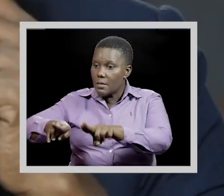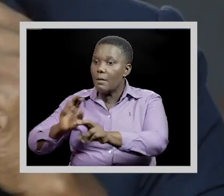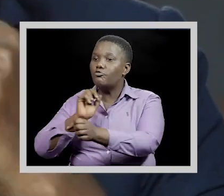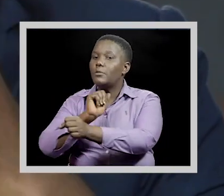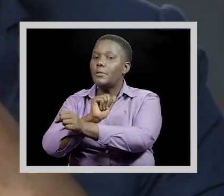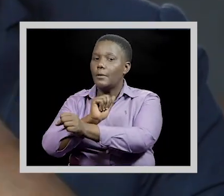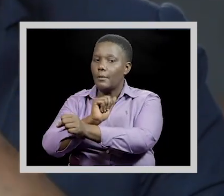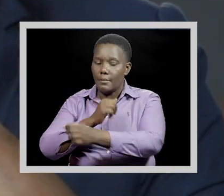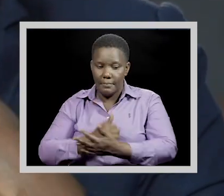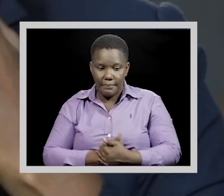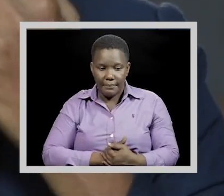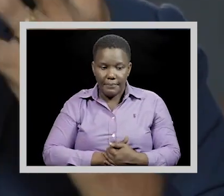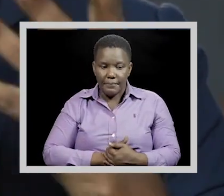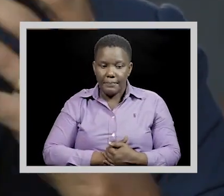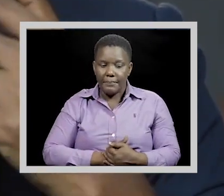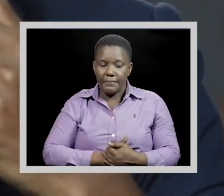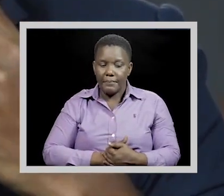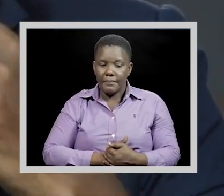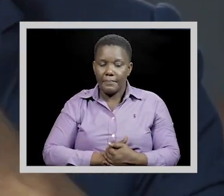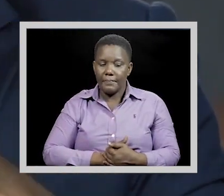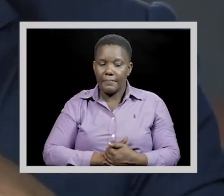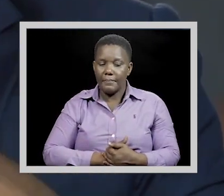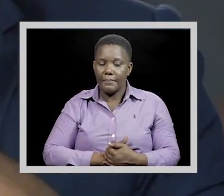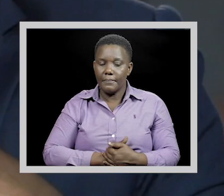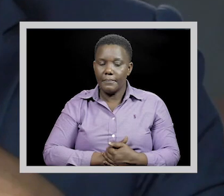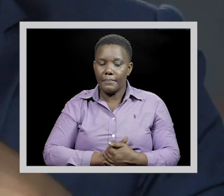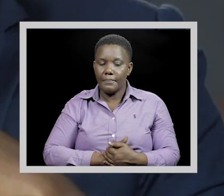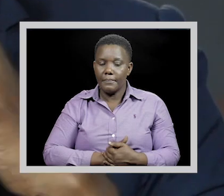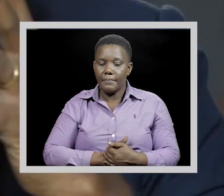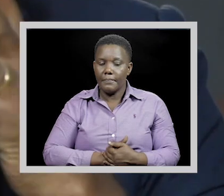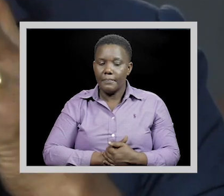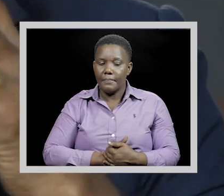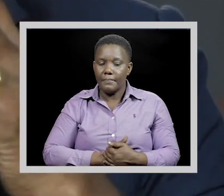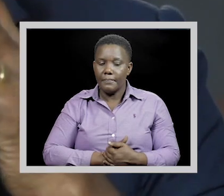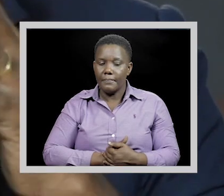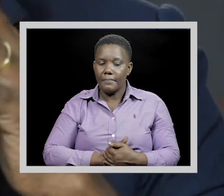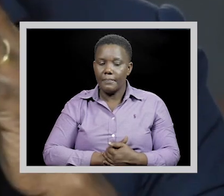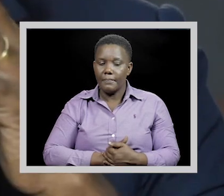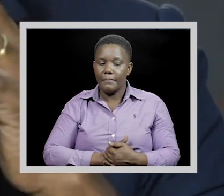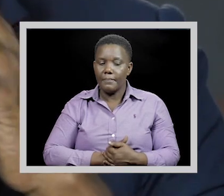But still, there are so many sentences that have been provided here. One of them